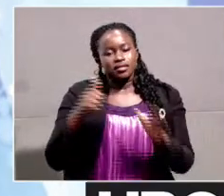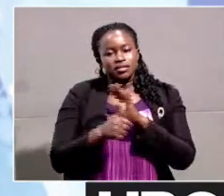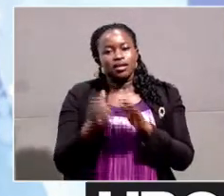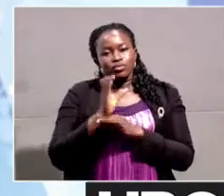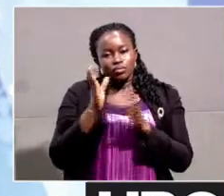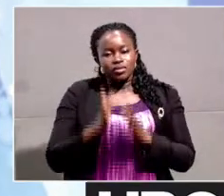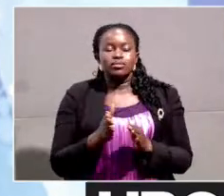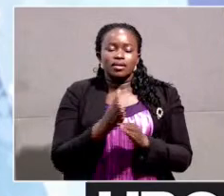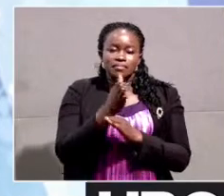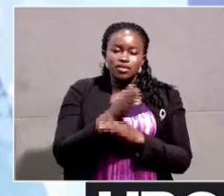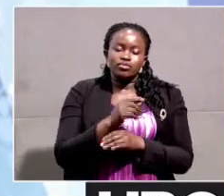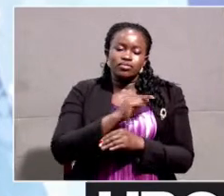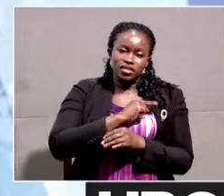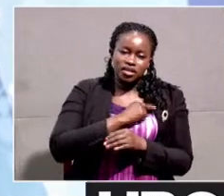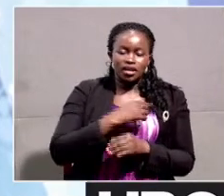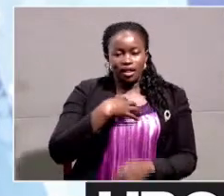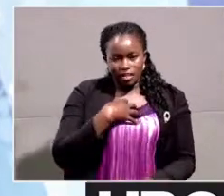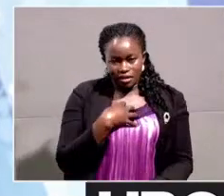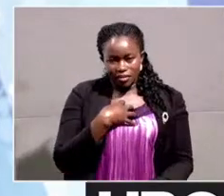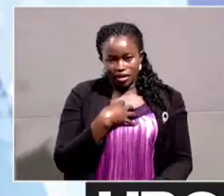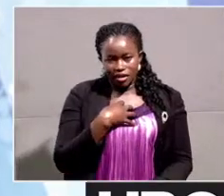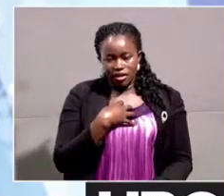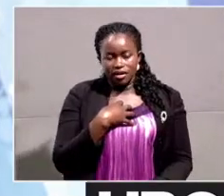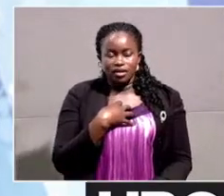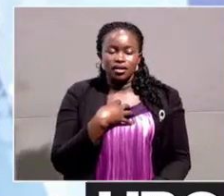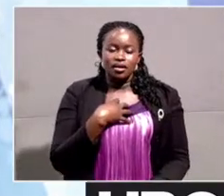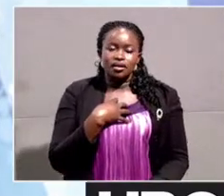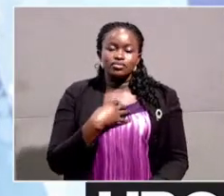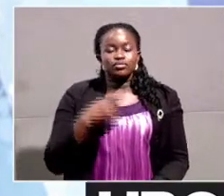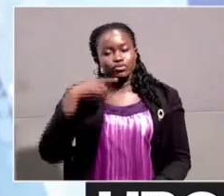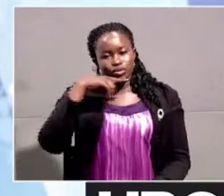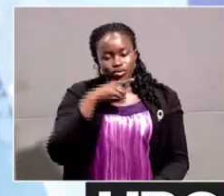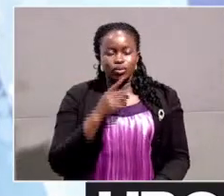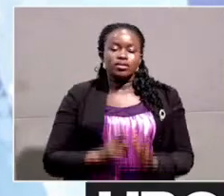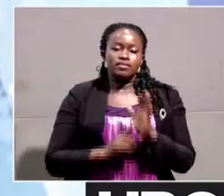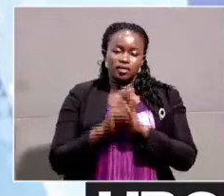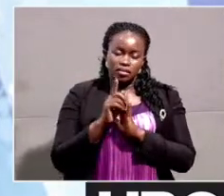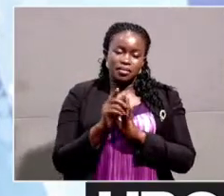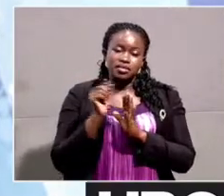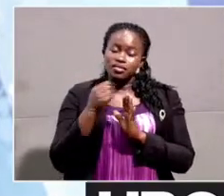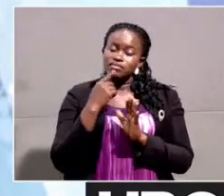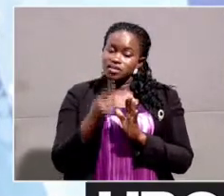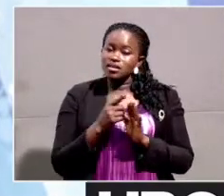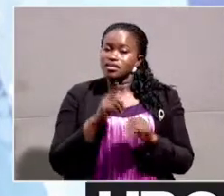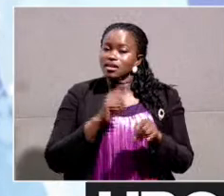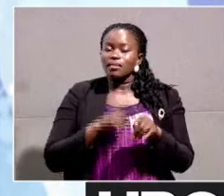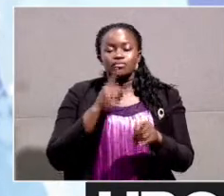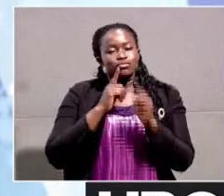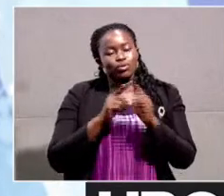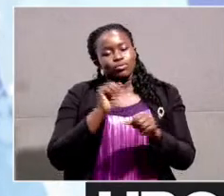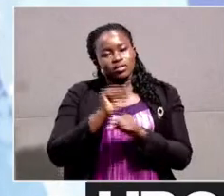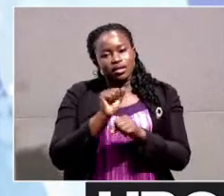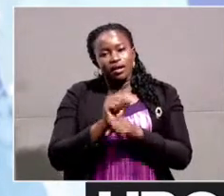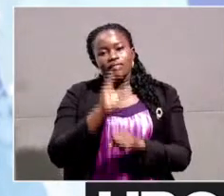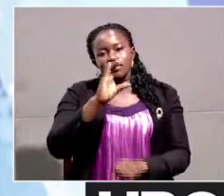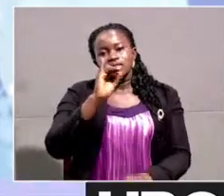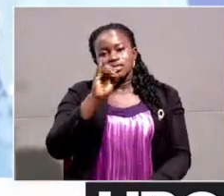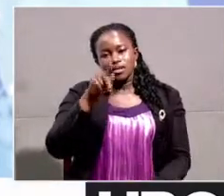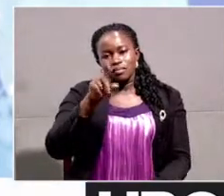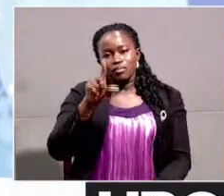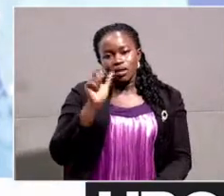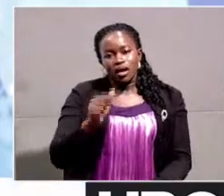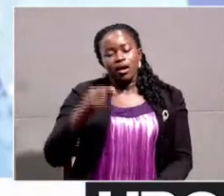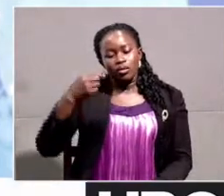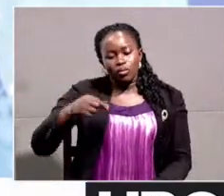Ministry of Gender and Labour. Minister of Gender, Labour and Social Development. While addressing staff at Cipla Quality Chemicals